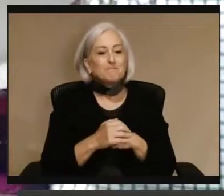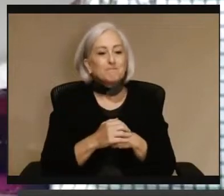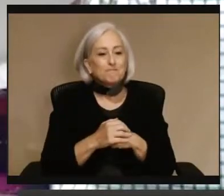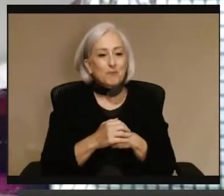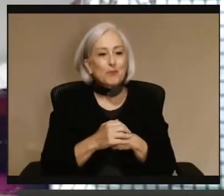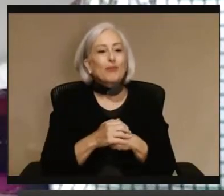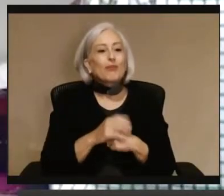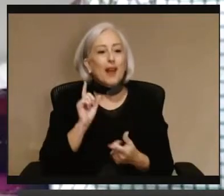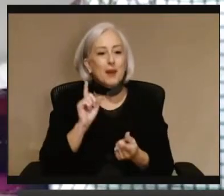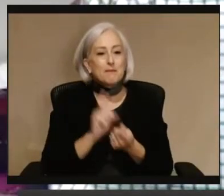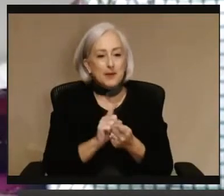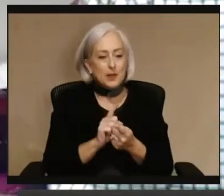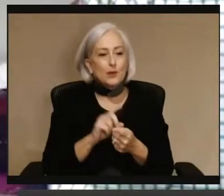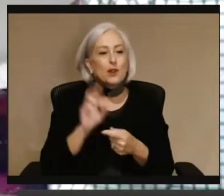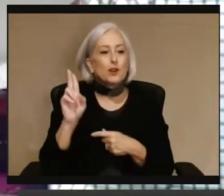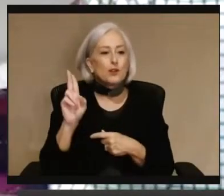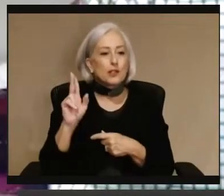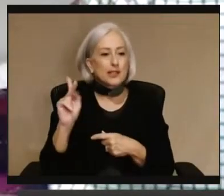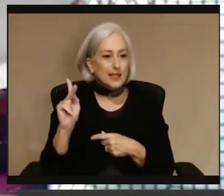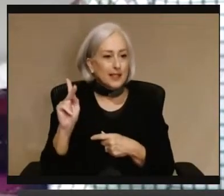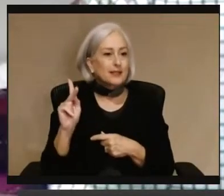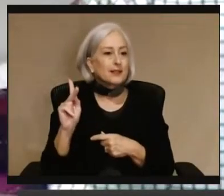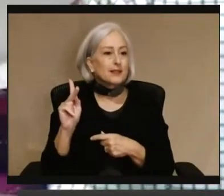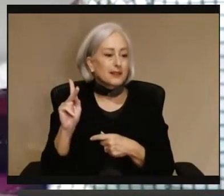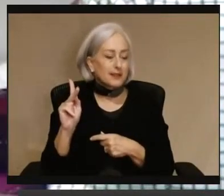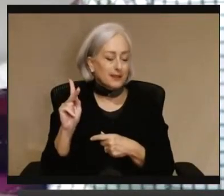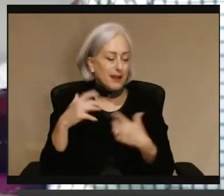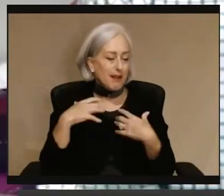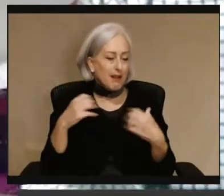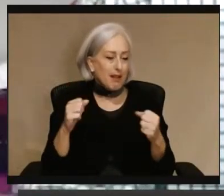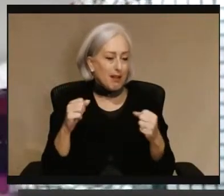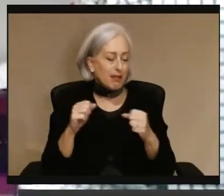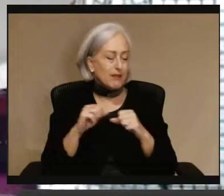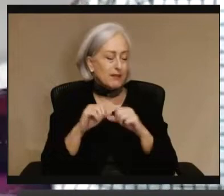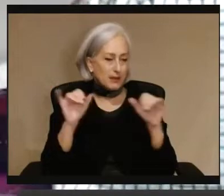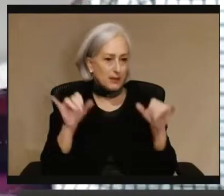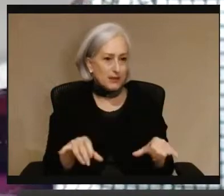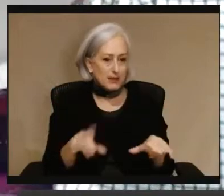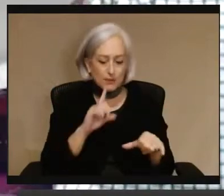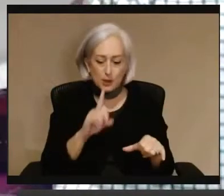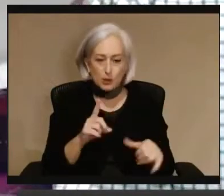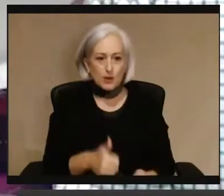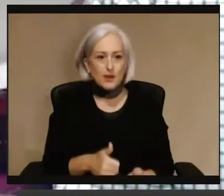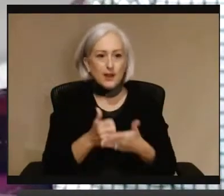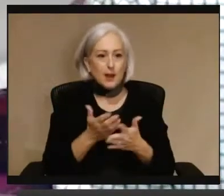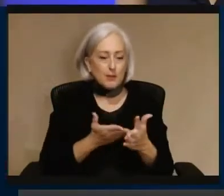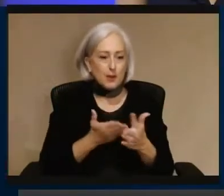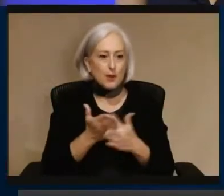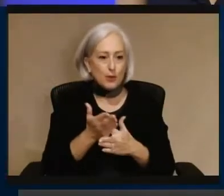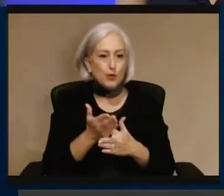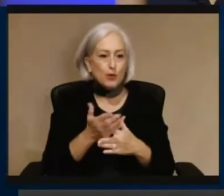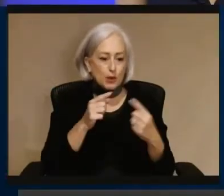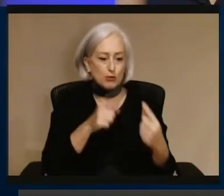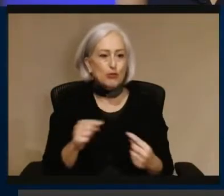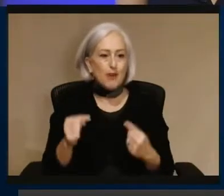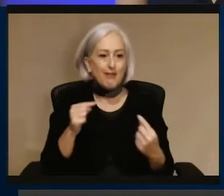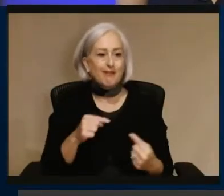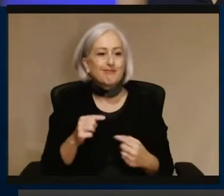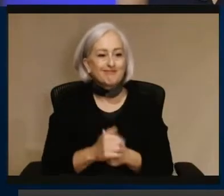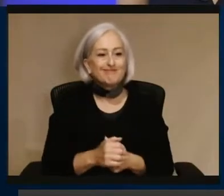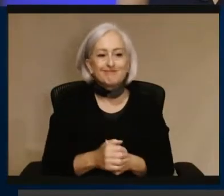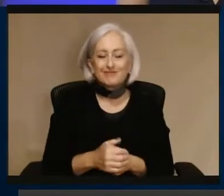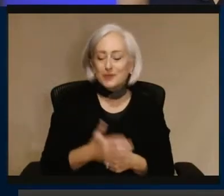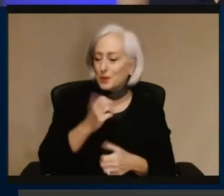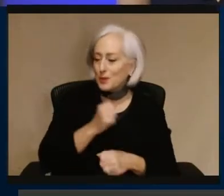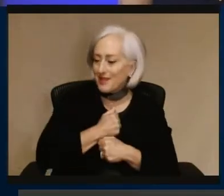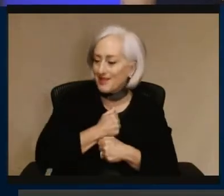Health Systems has been immense to help us through our loss. We love being your partner. Thank you. And